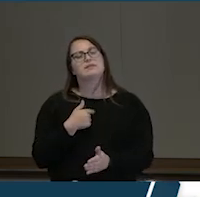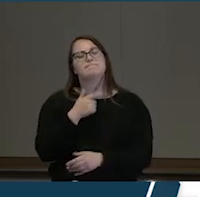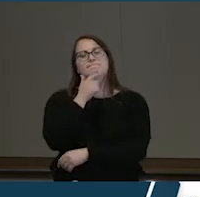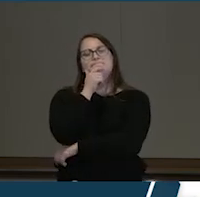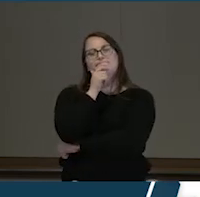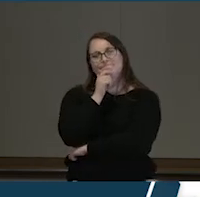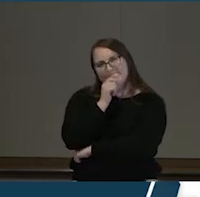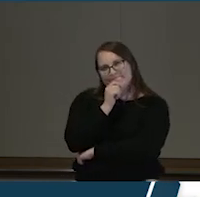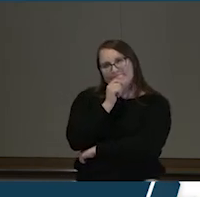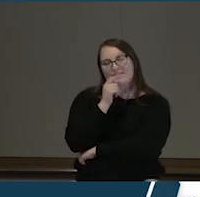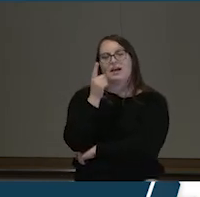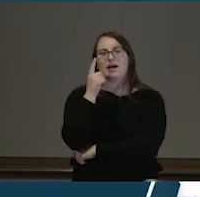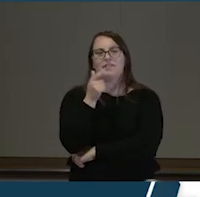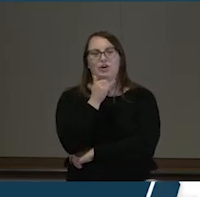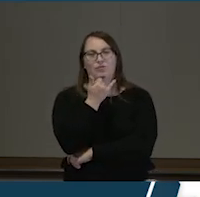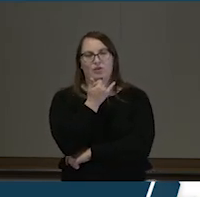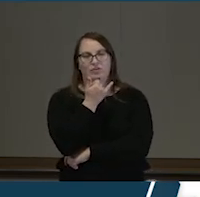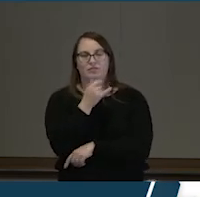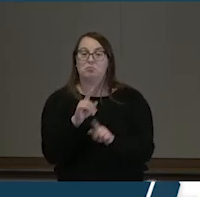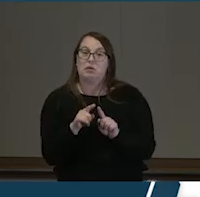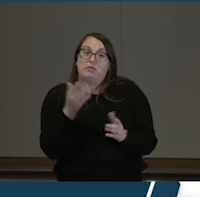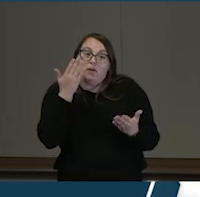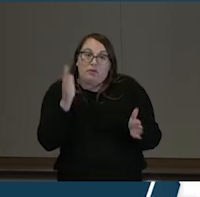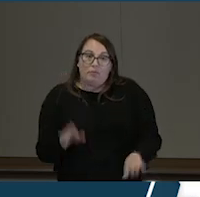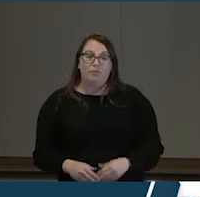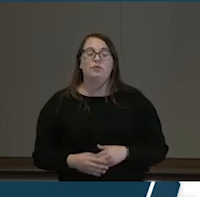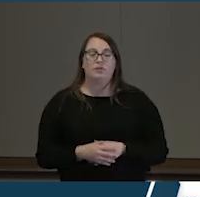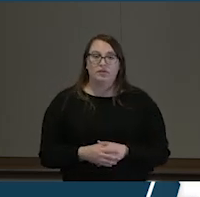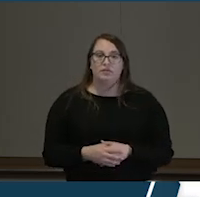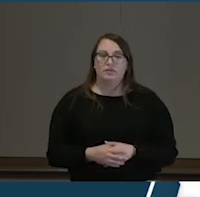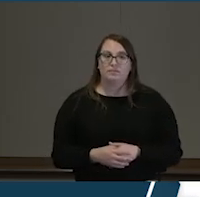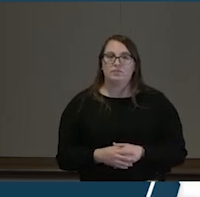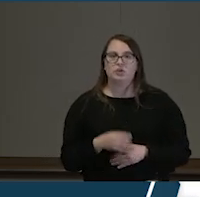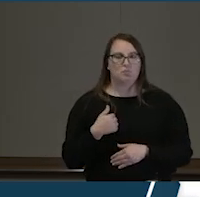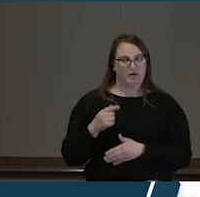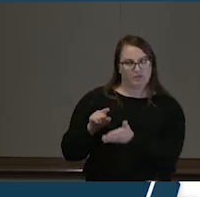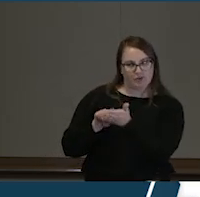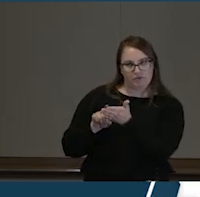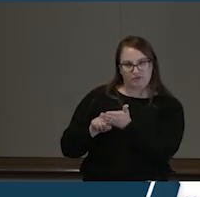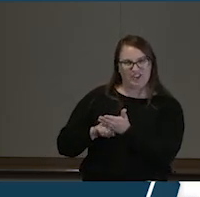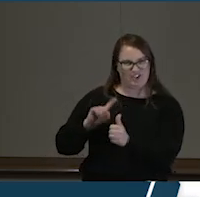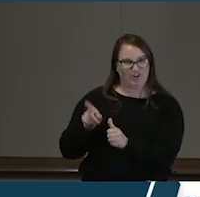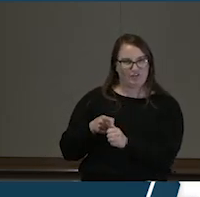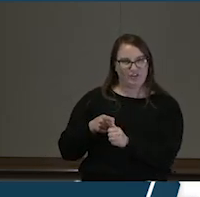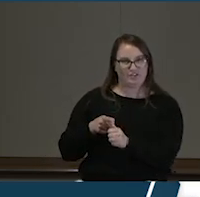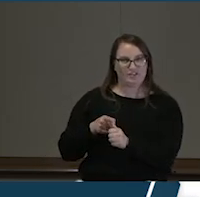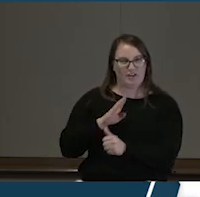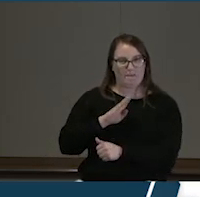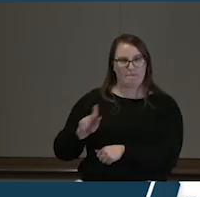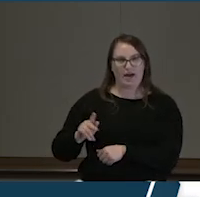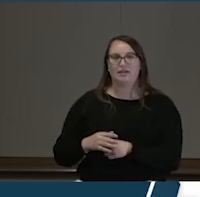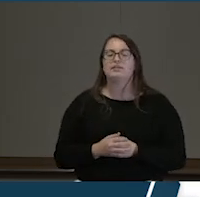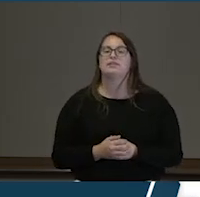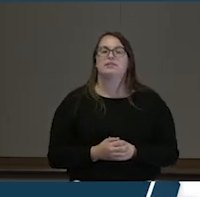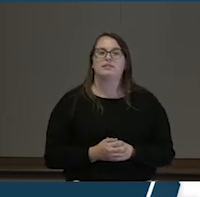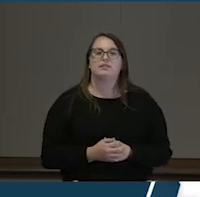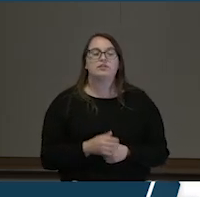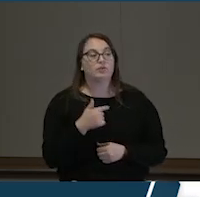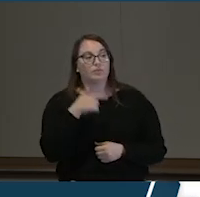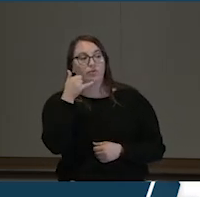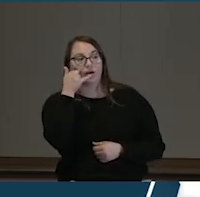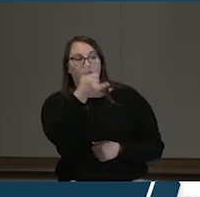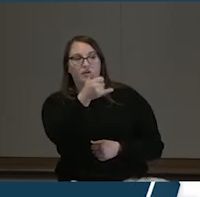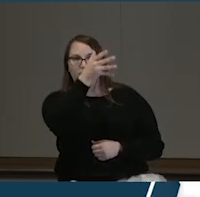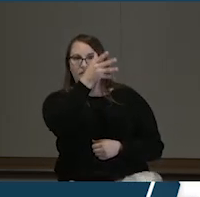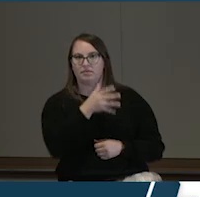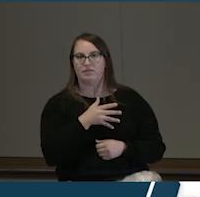think you're wrong, but I don't know. So I'm going to go do my research. So I called a guy who some of you may